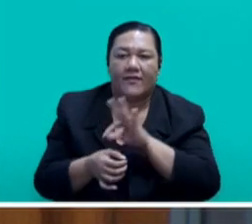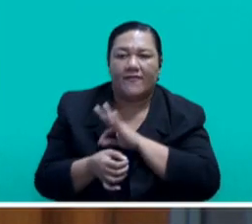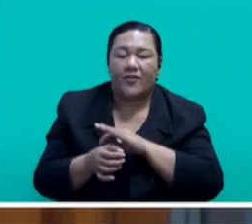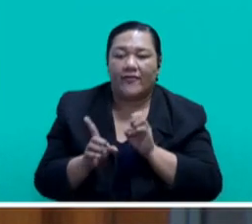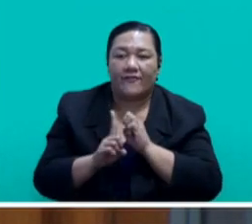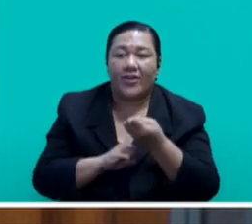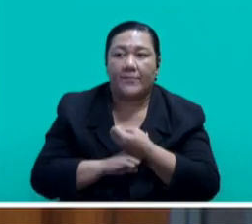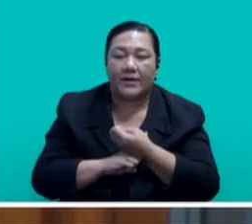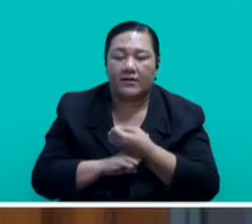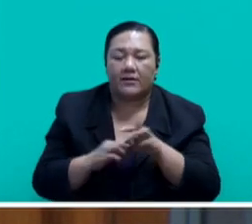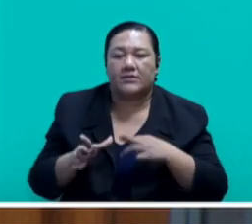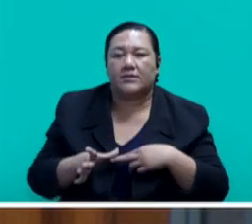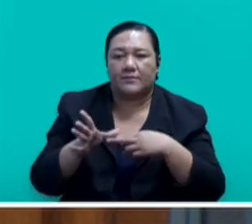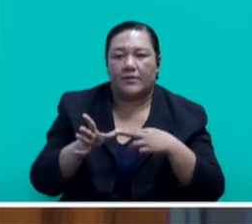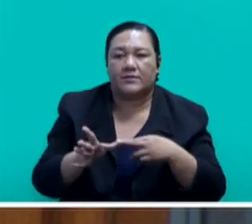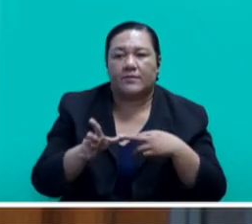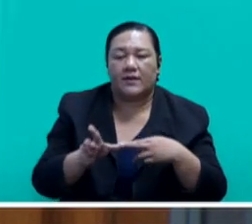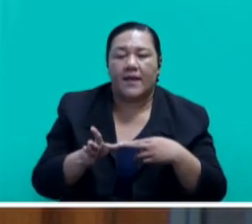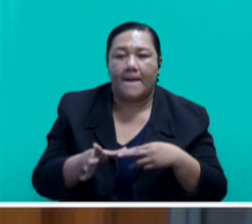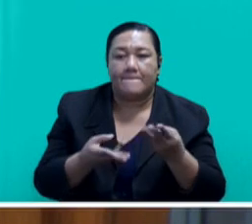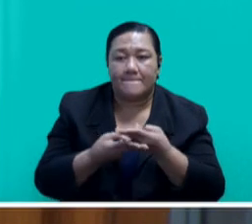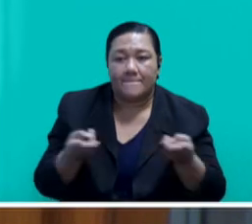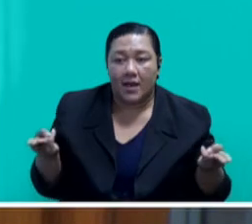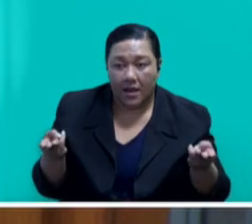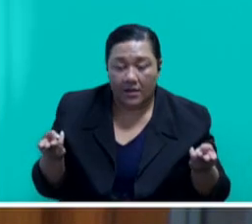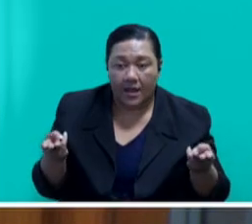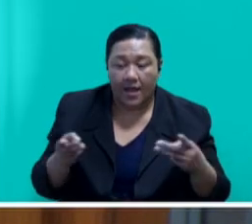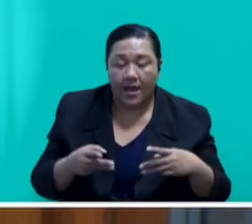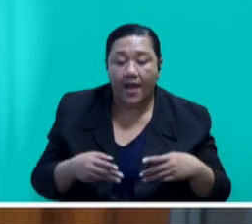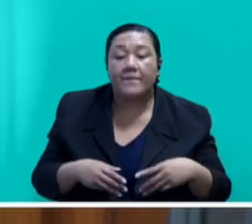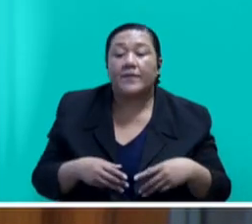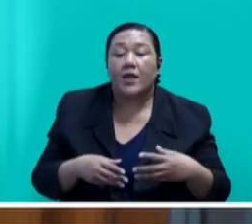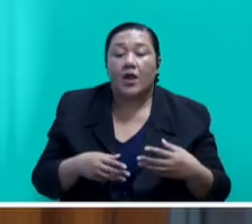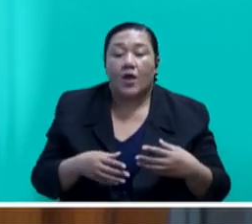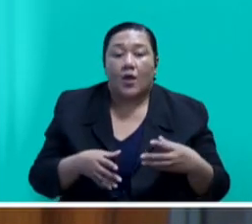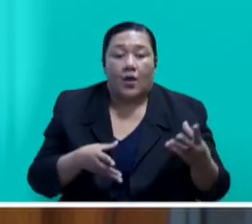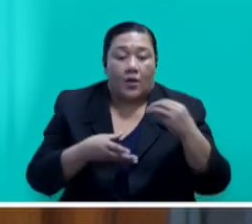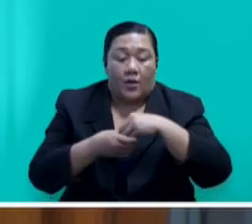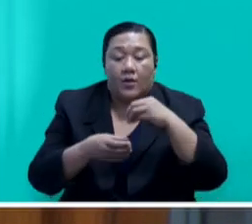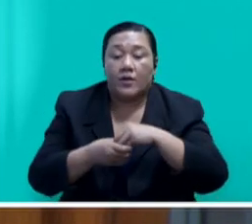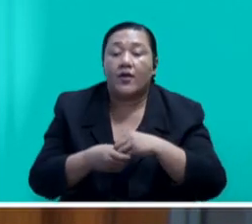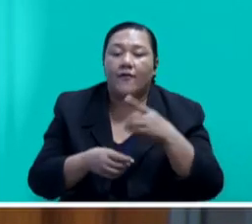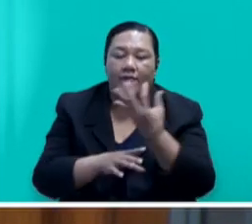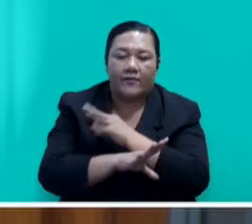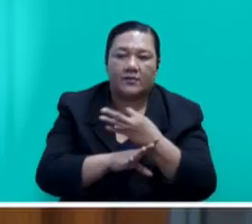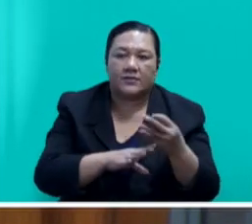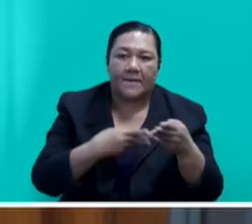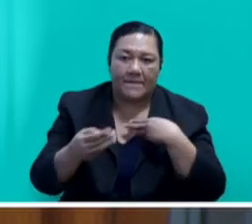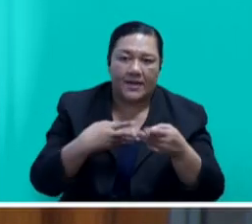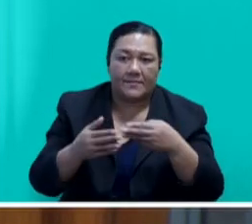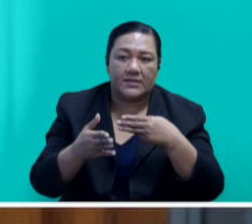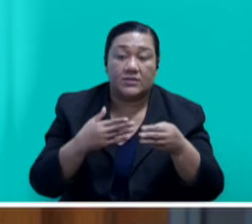environmentally responsible manner, consistent with Fiji's commitment to sustainable forest management. With the